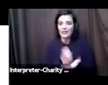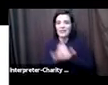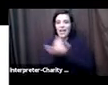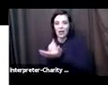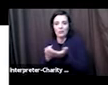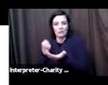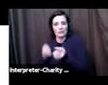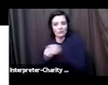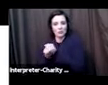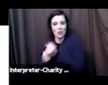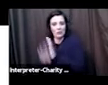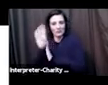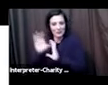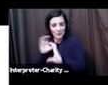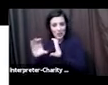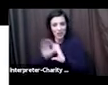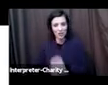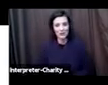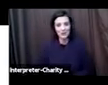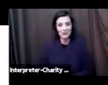child. All right.